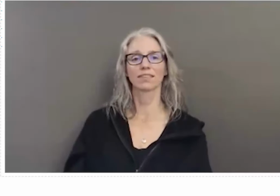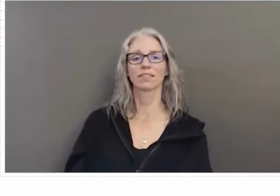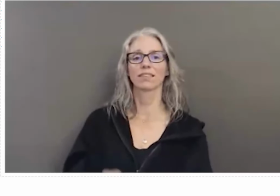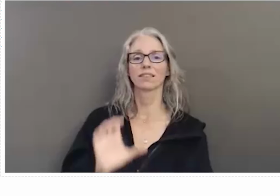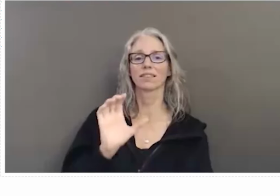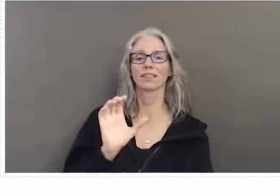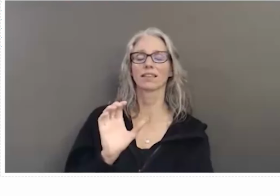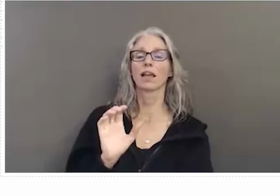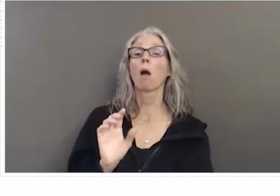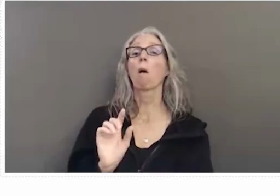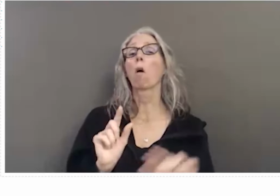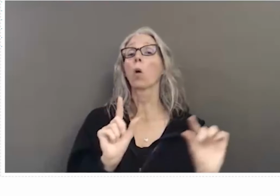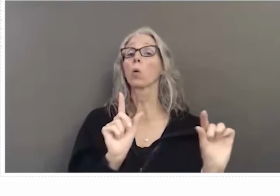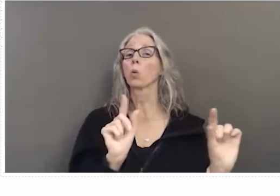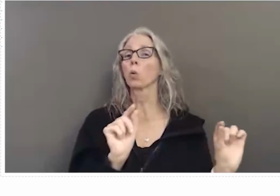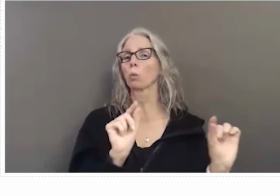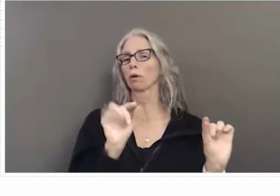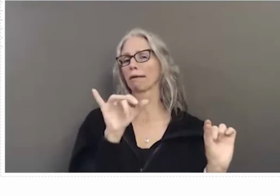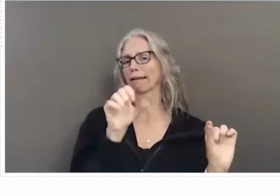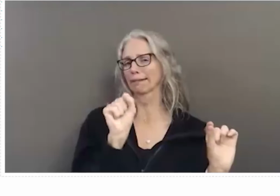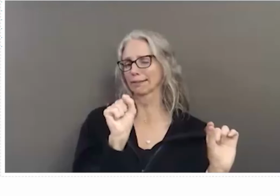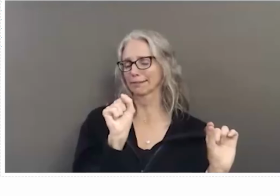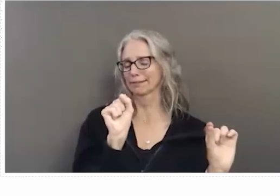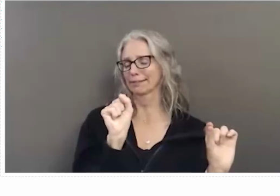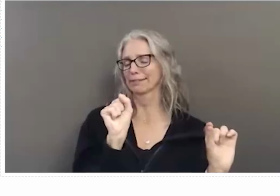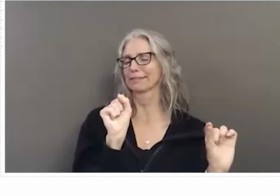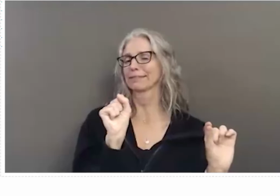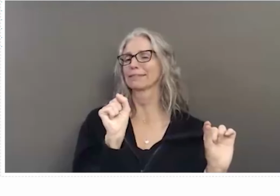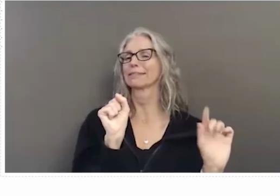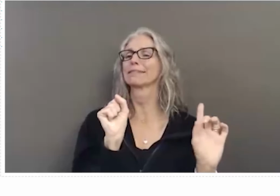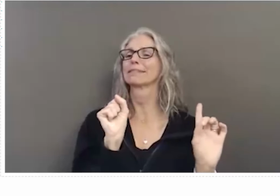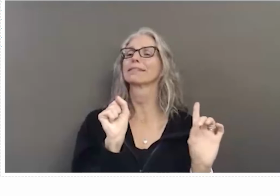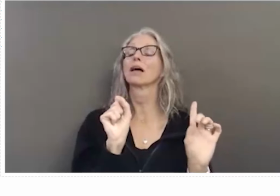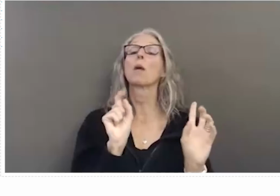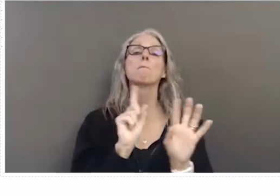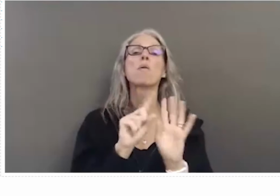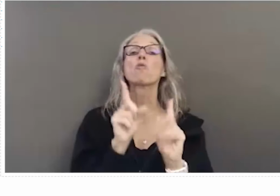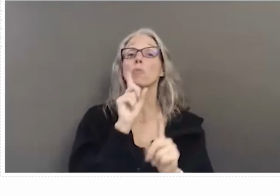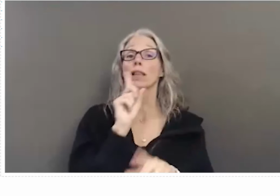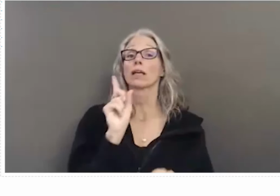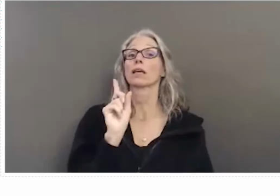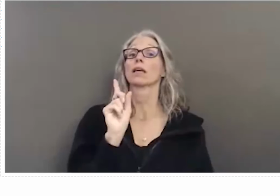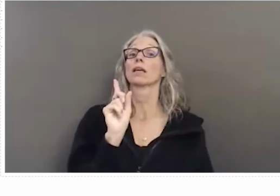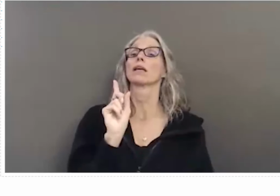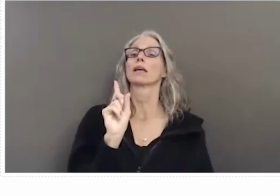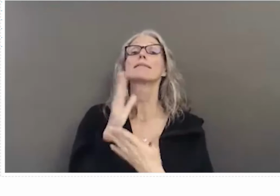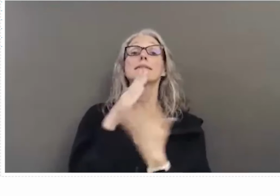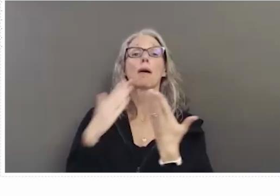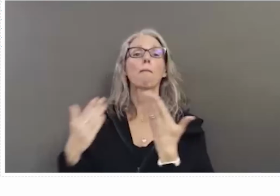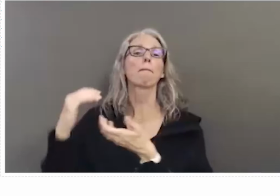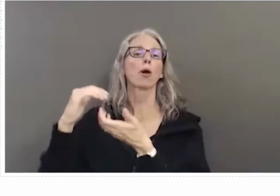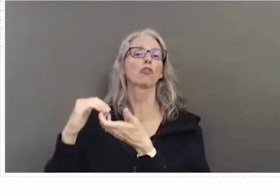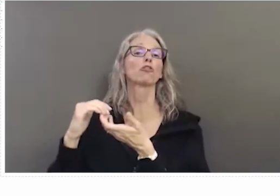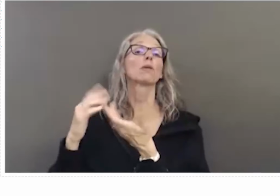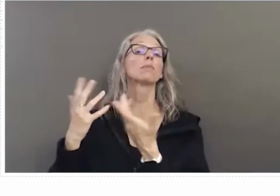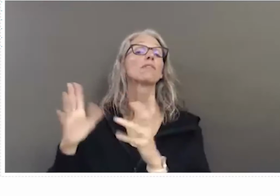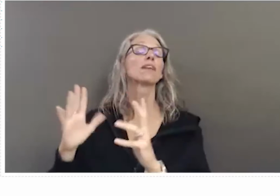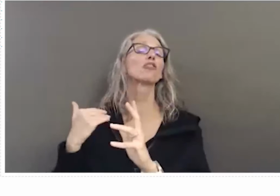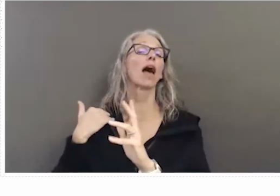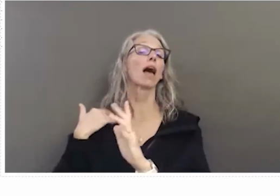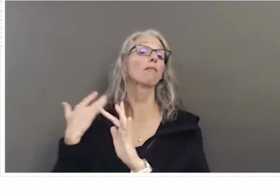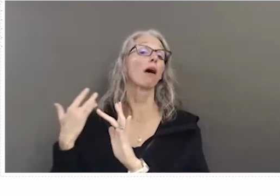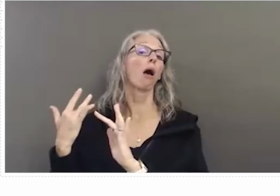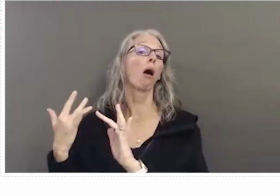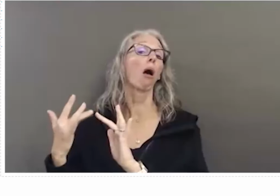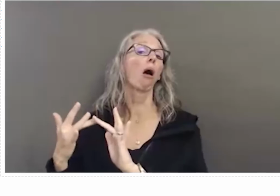maybe rumor a little bit, or just more like formalizing some of those partnerships. The festival has been around. We're going into our 44th